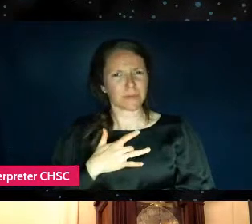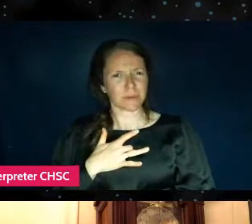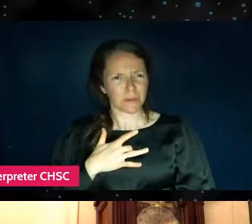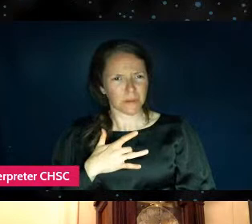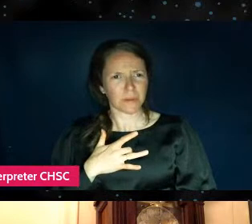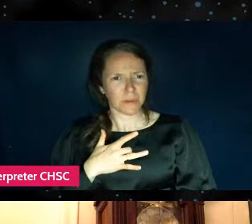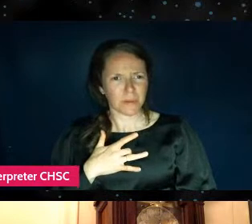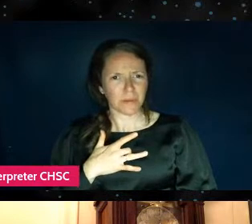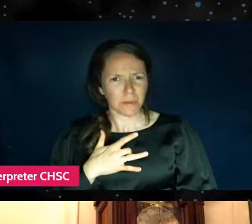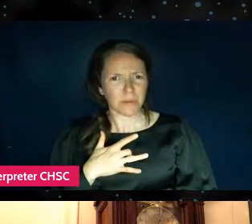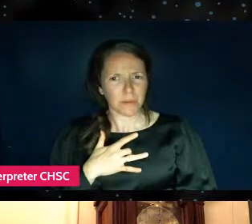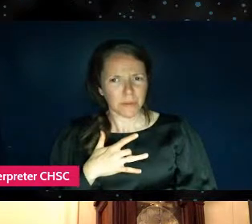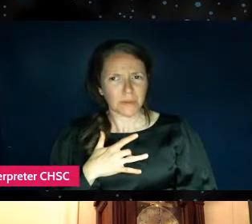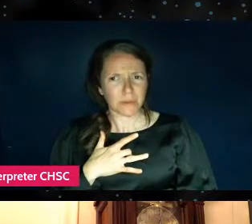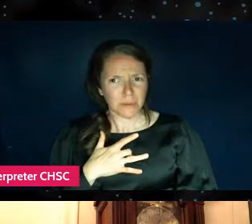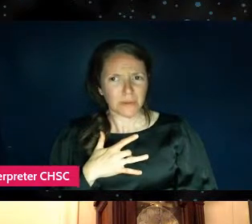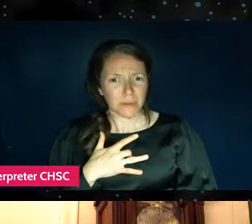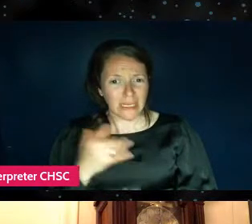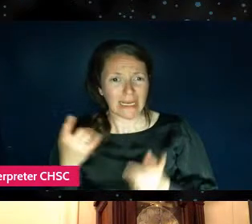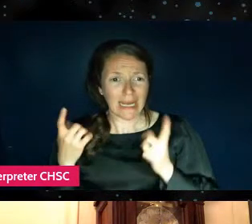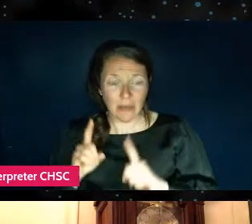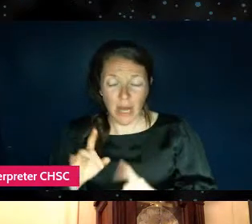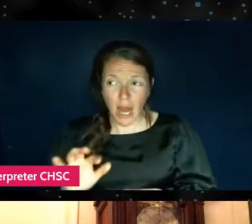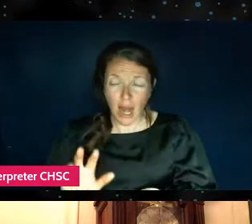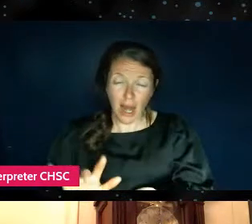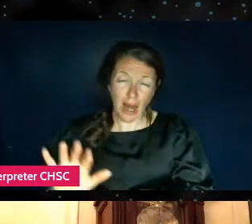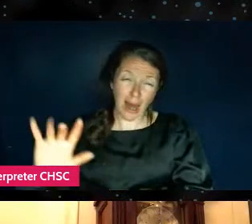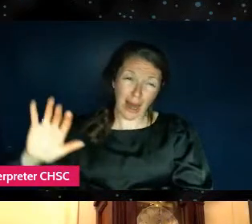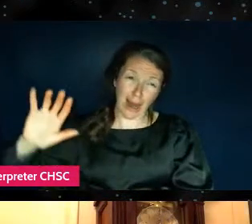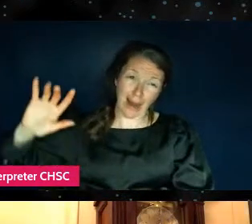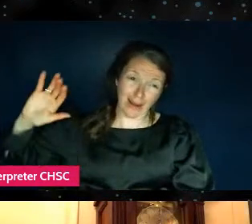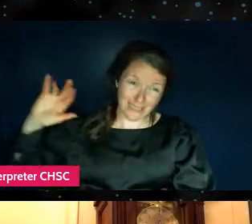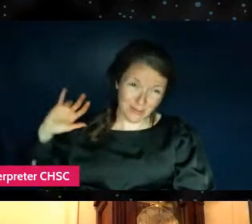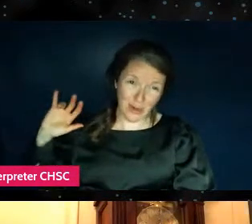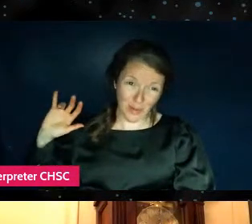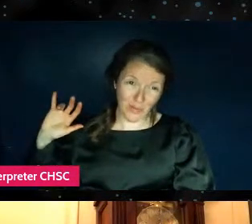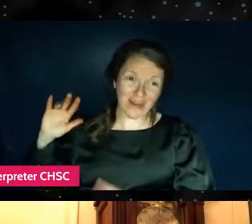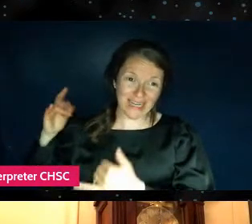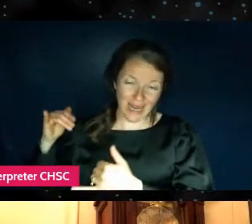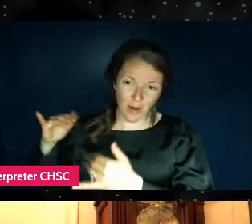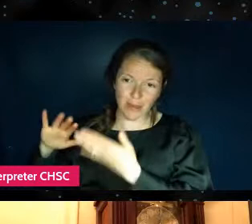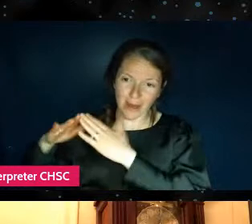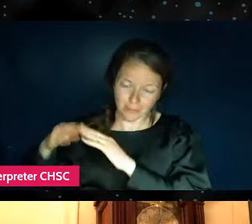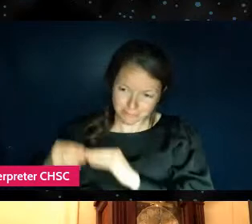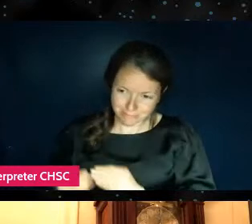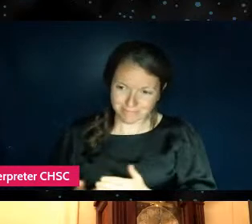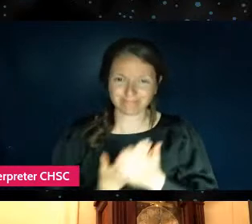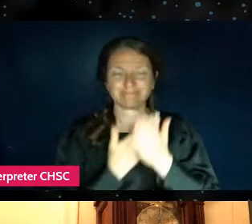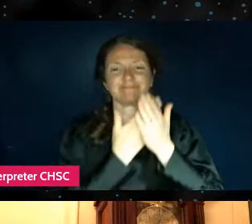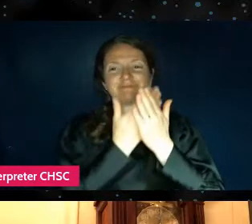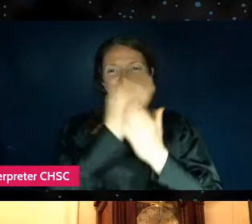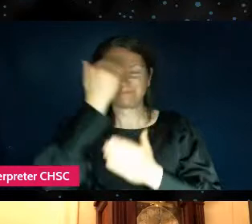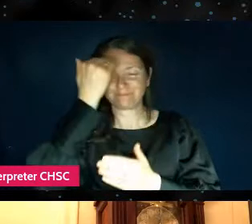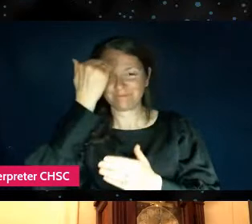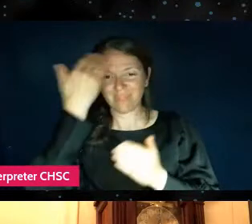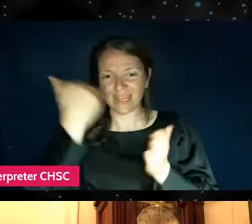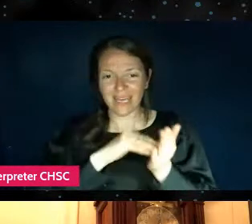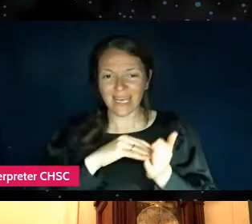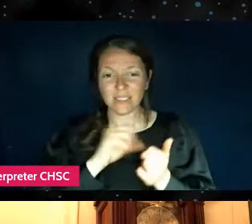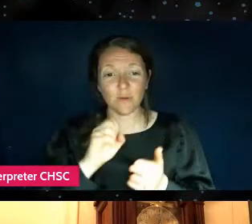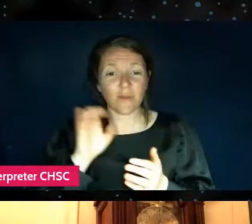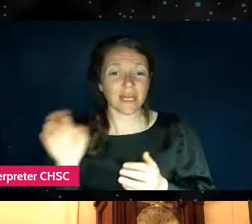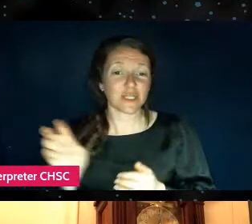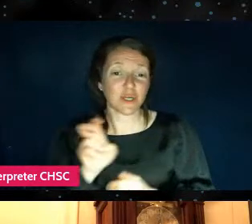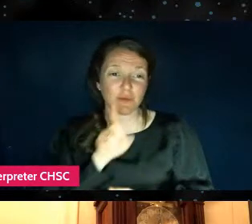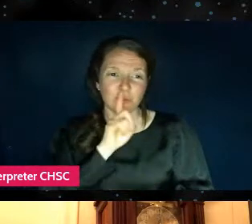had, you know, that were happened a really, really long time ago. So that journey was quite beautiful. So a lot of times we would